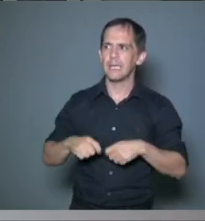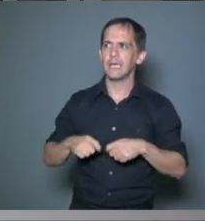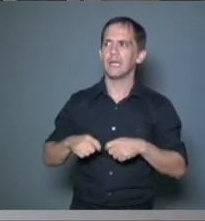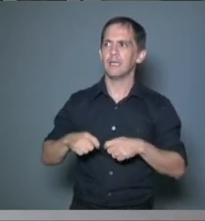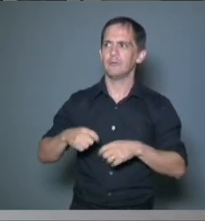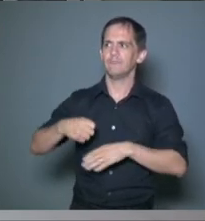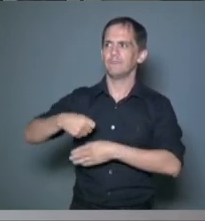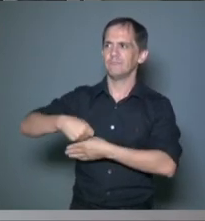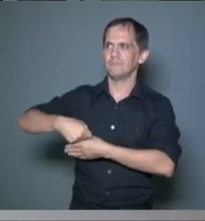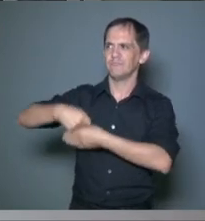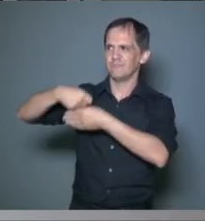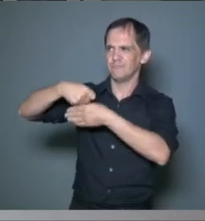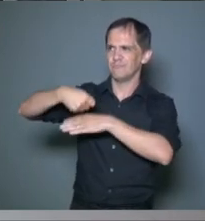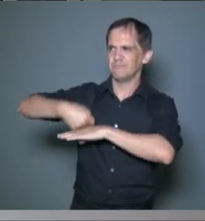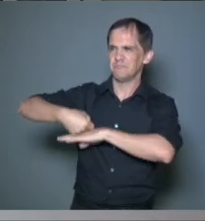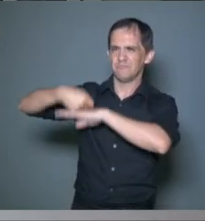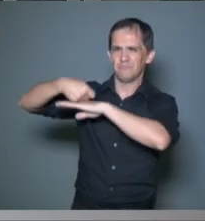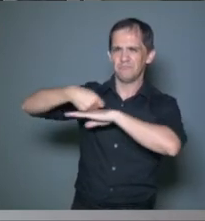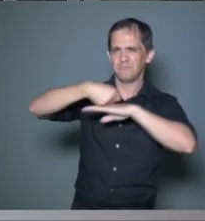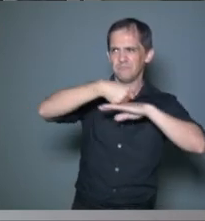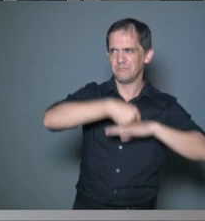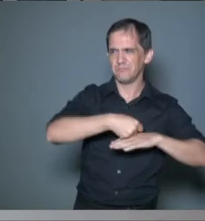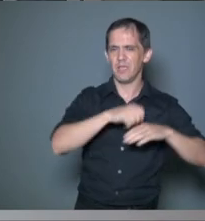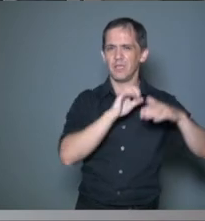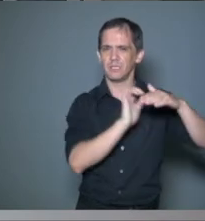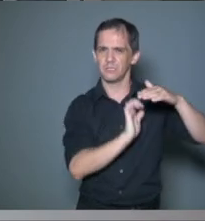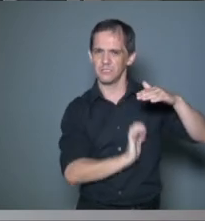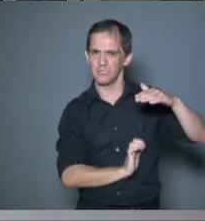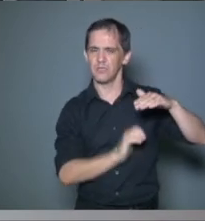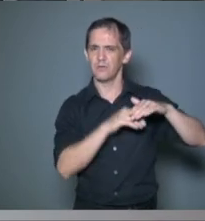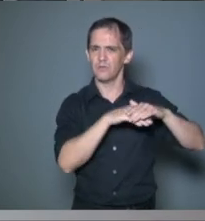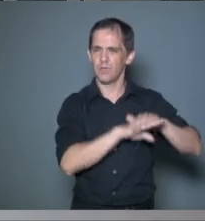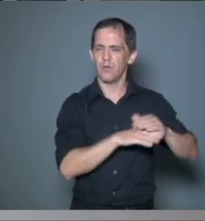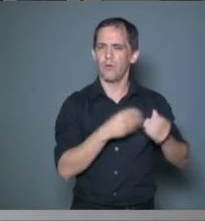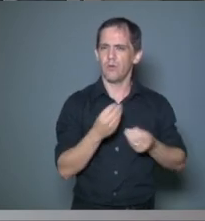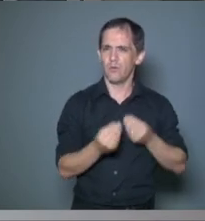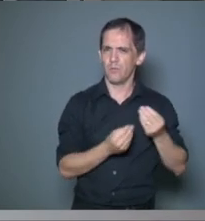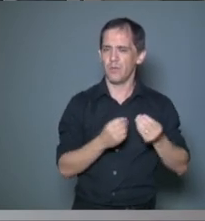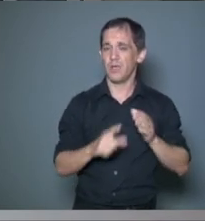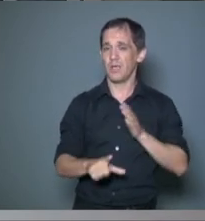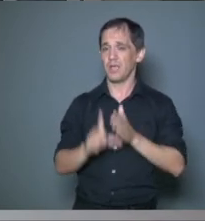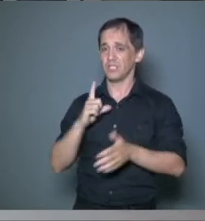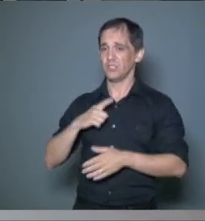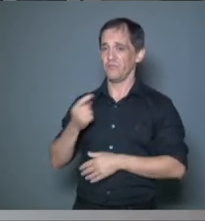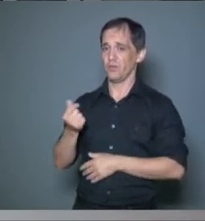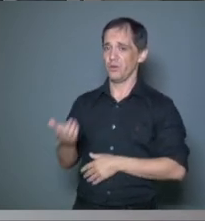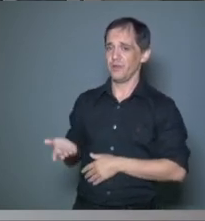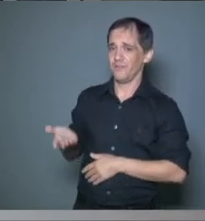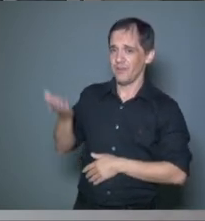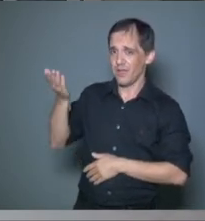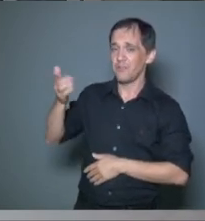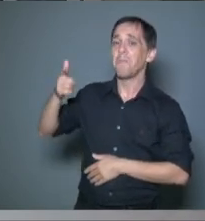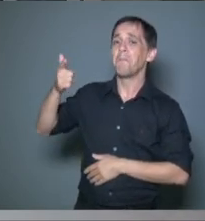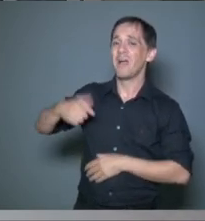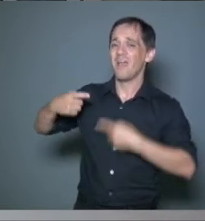because of lower availability of vessels and containers? We had shortage and high prices before the